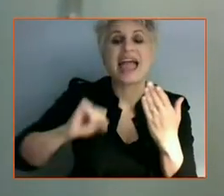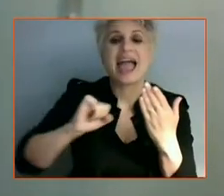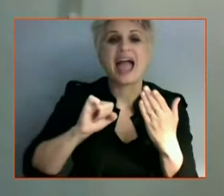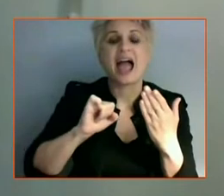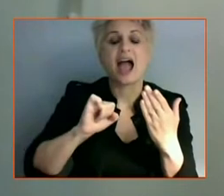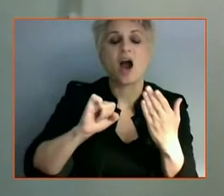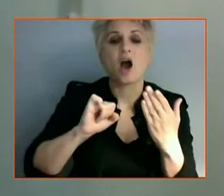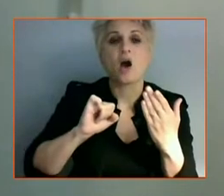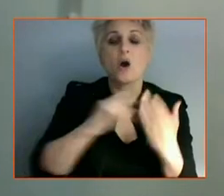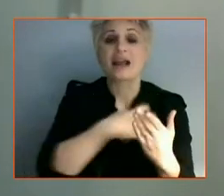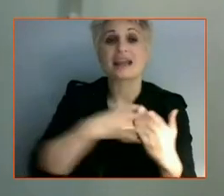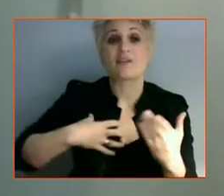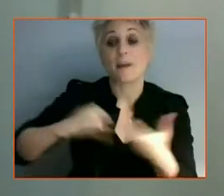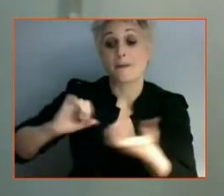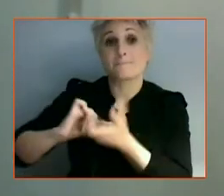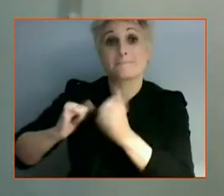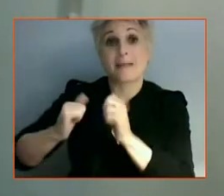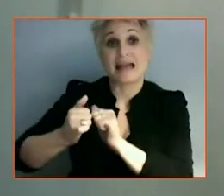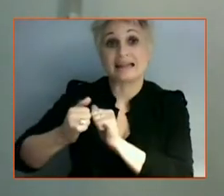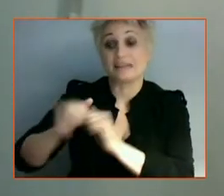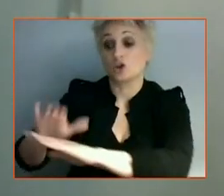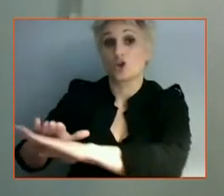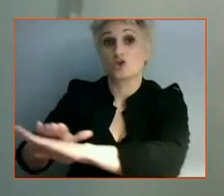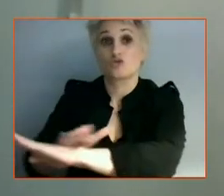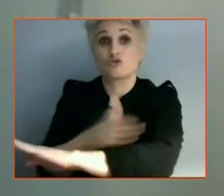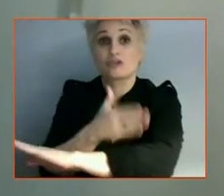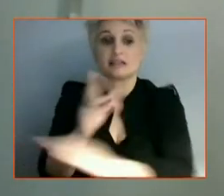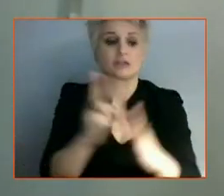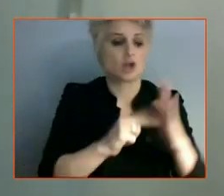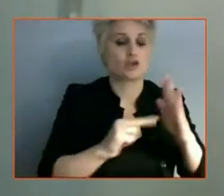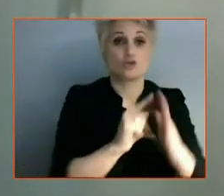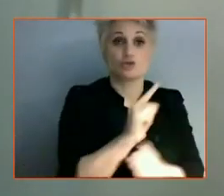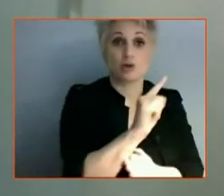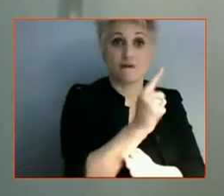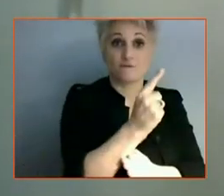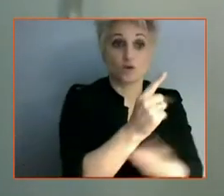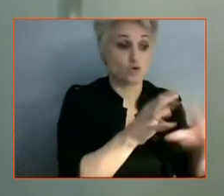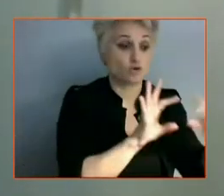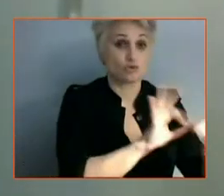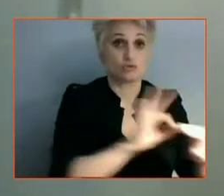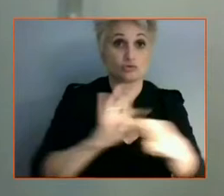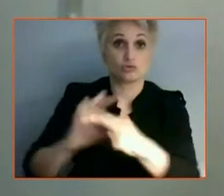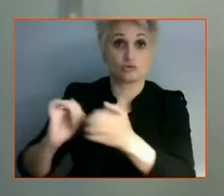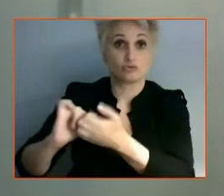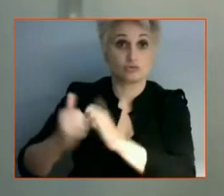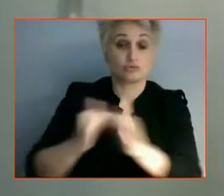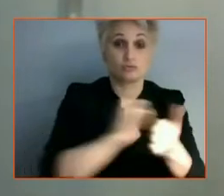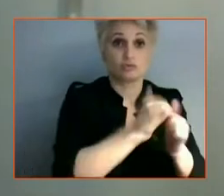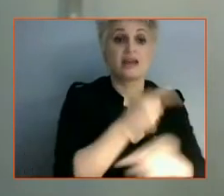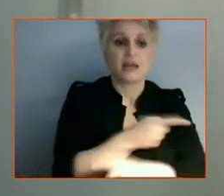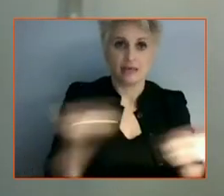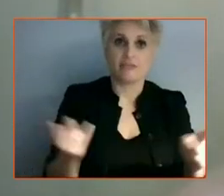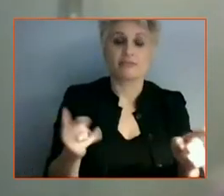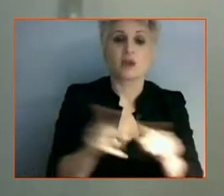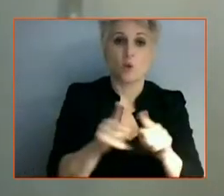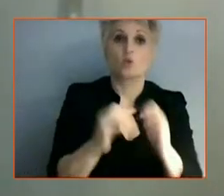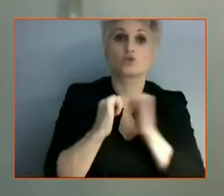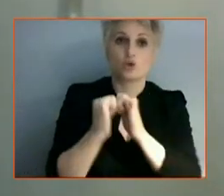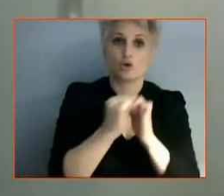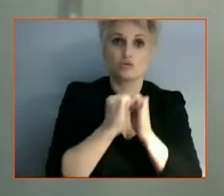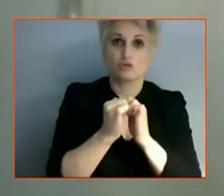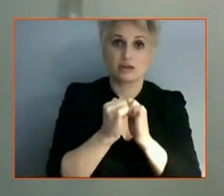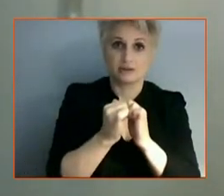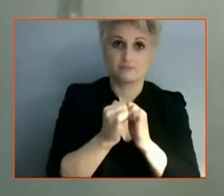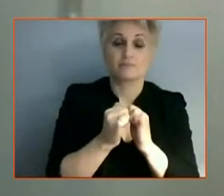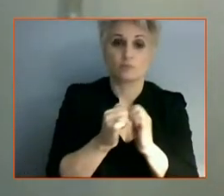Zealand's First, commitment to not only meet the immediate challenges of COVID, but ensure a thriving art sector into the future.